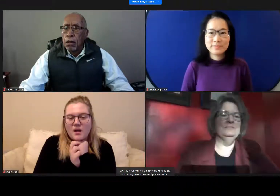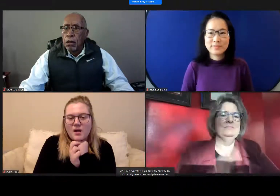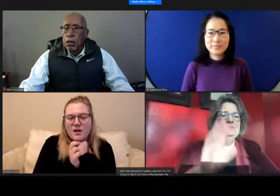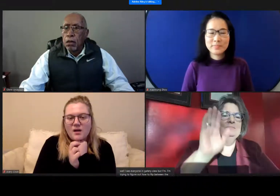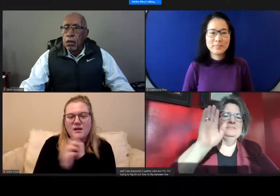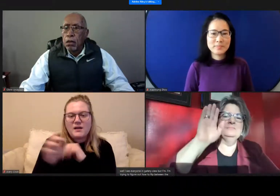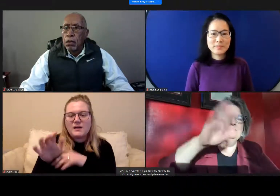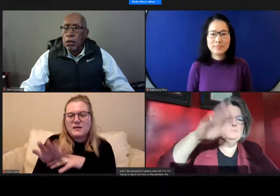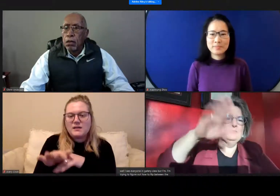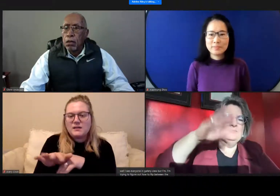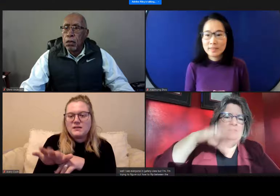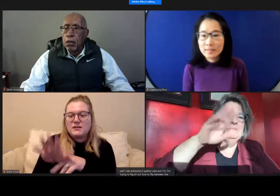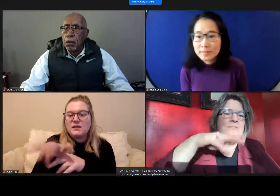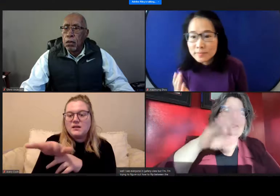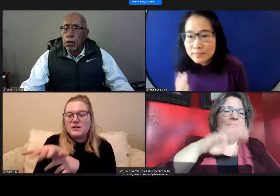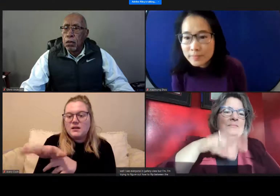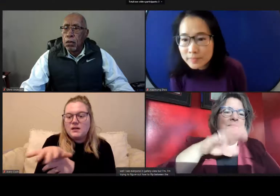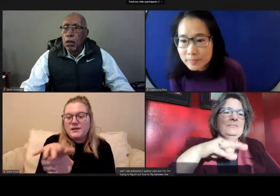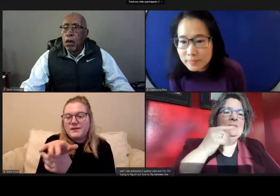pictures here.